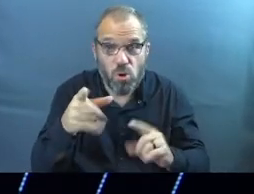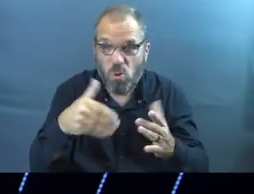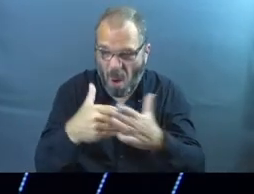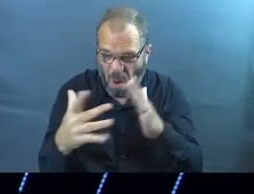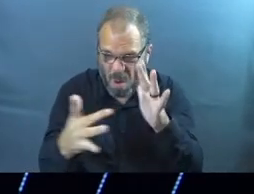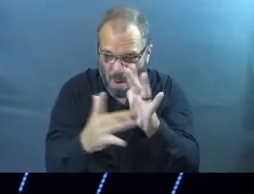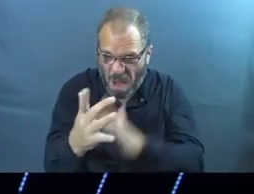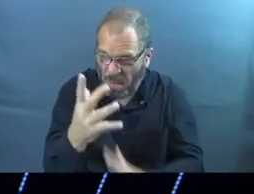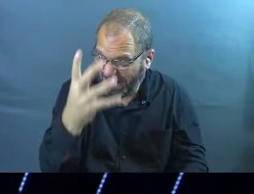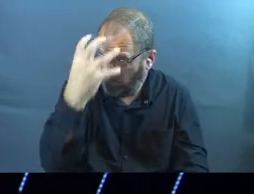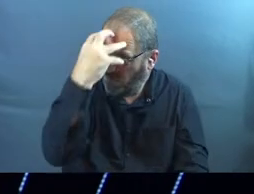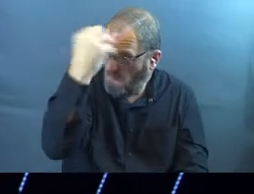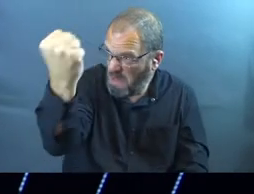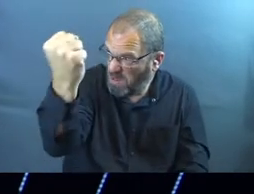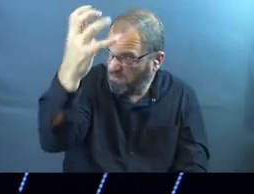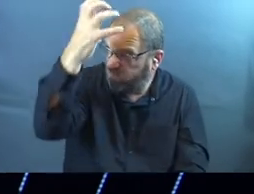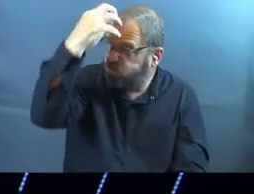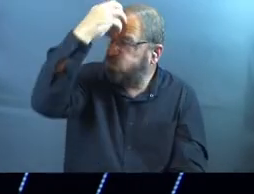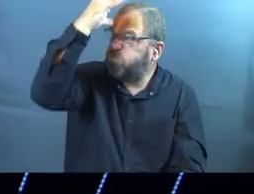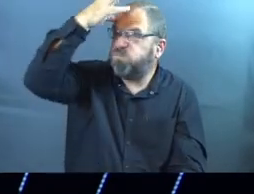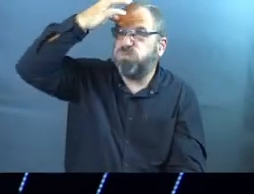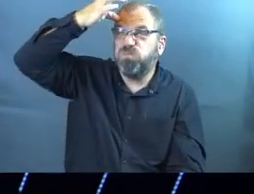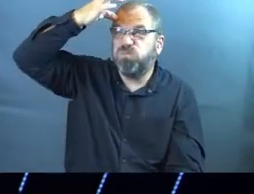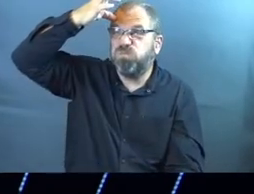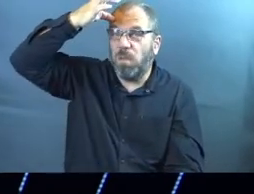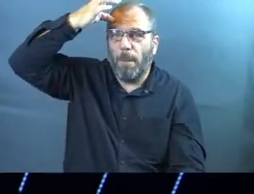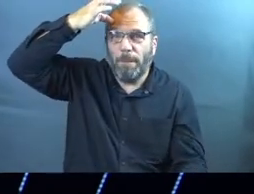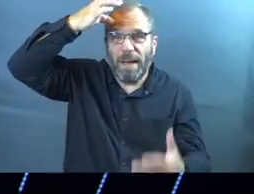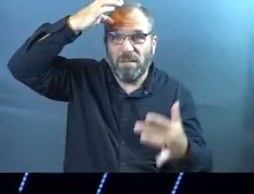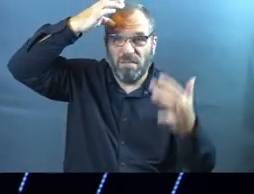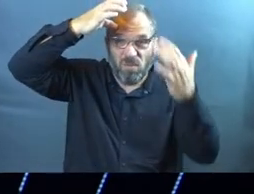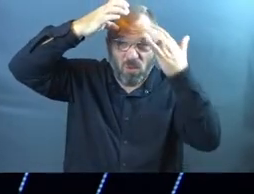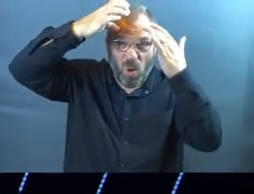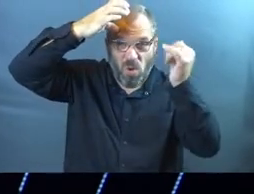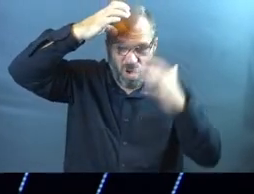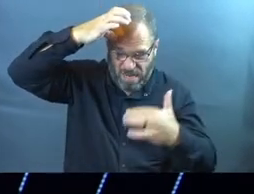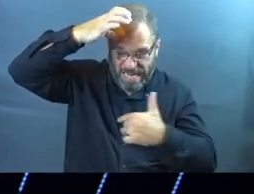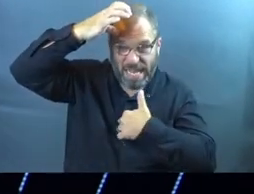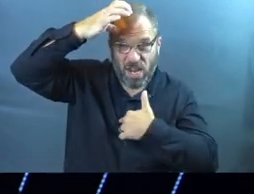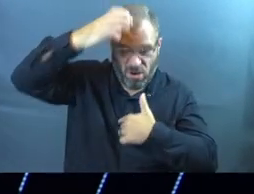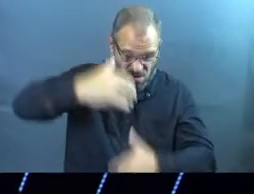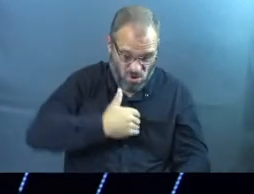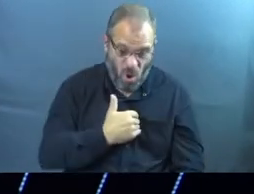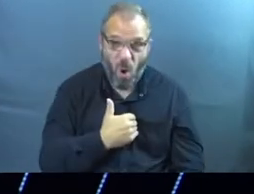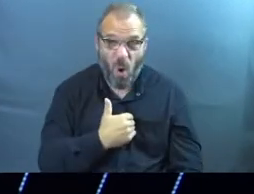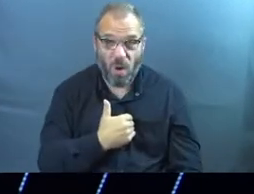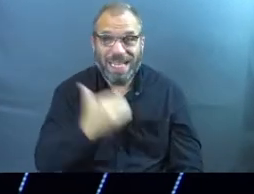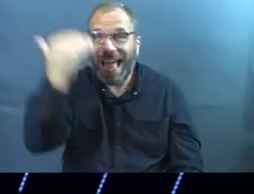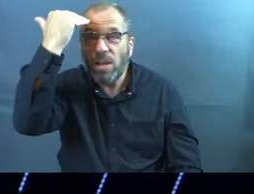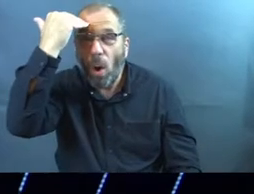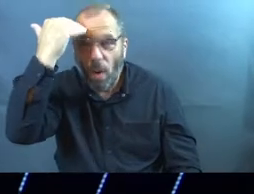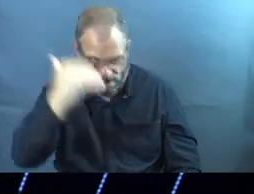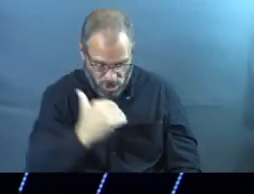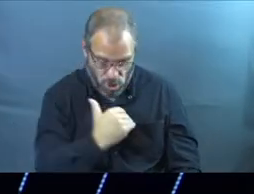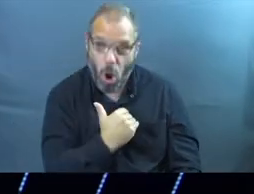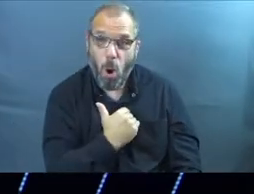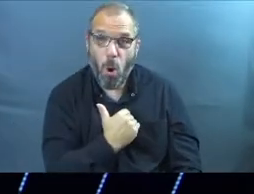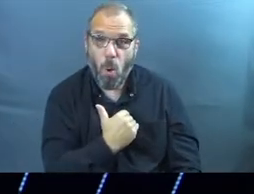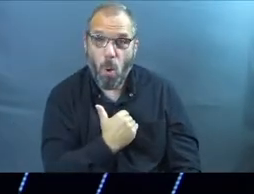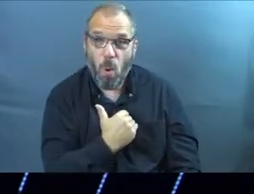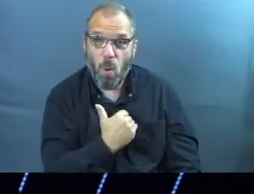the scripture up here. And if you don't know God here, know him. It's not changing you